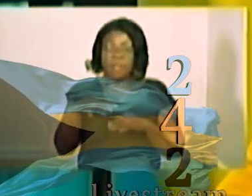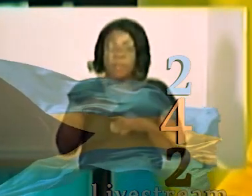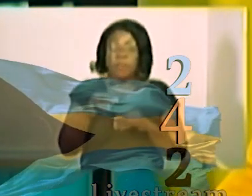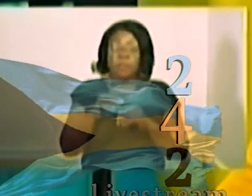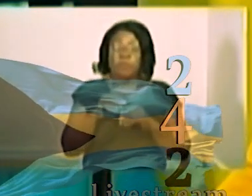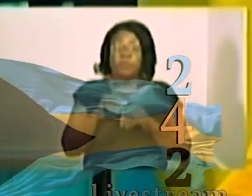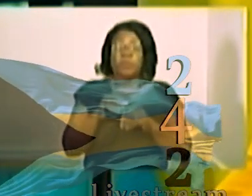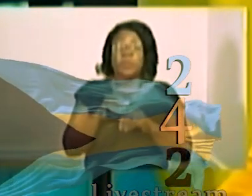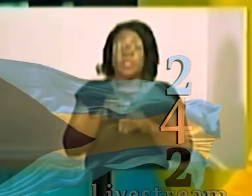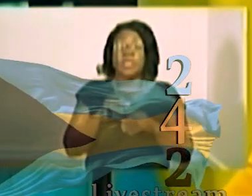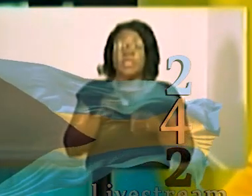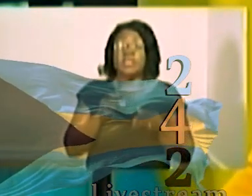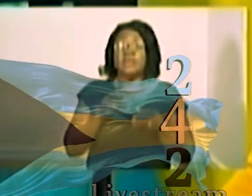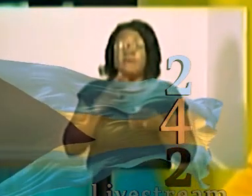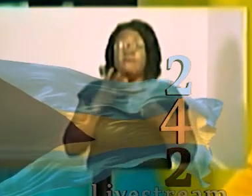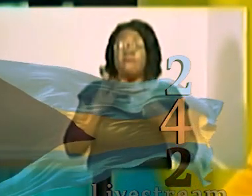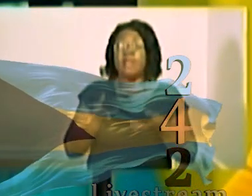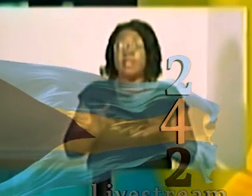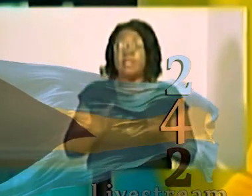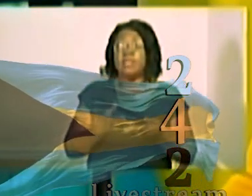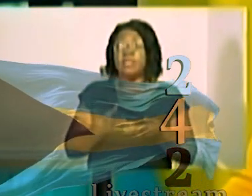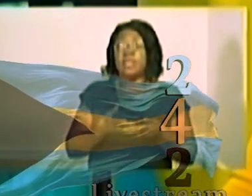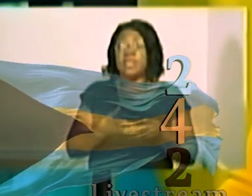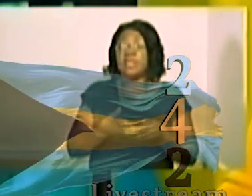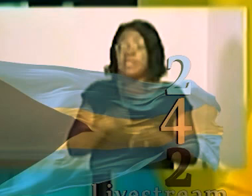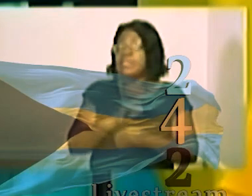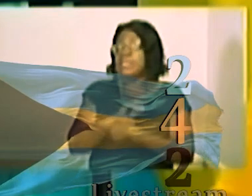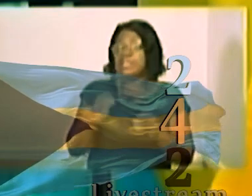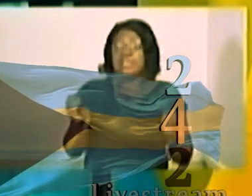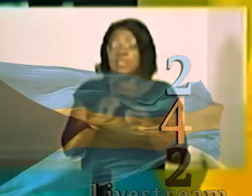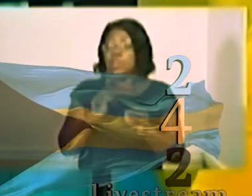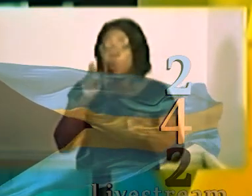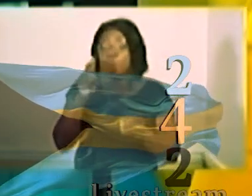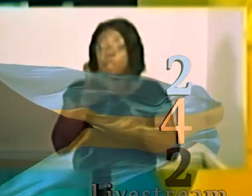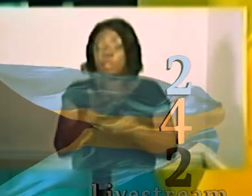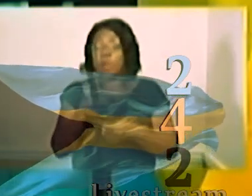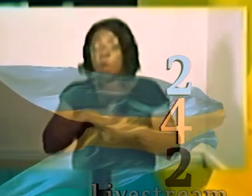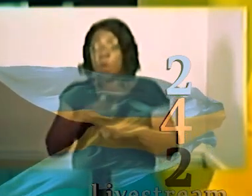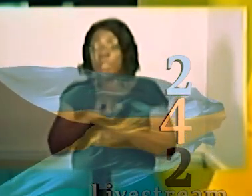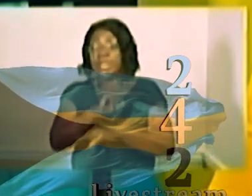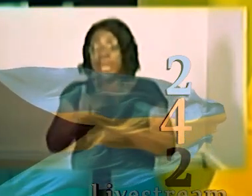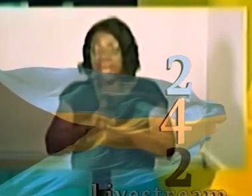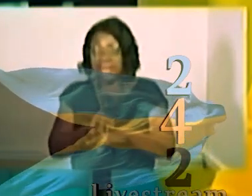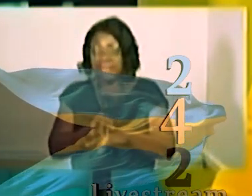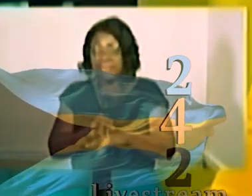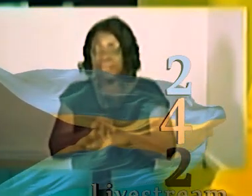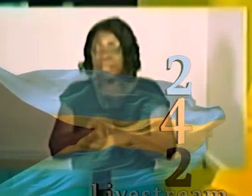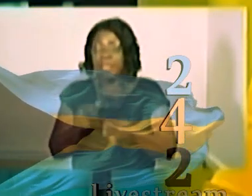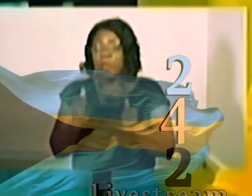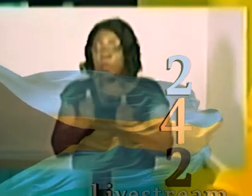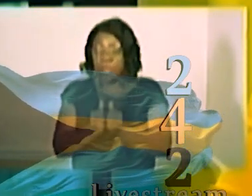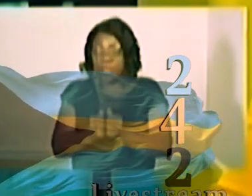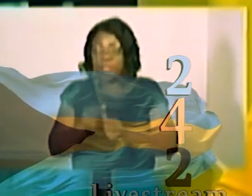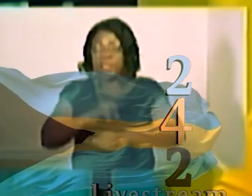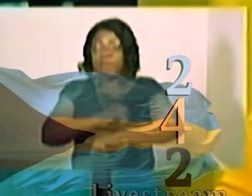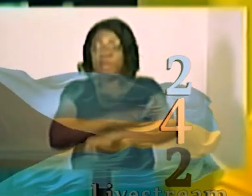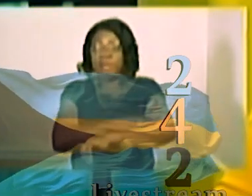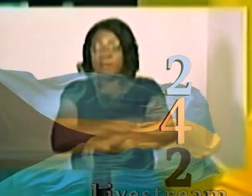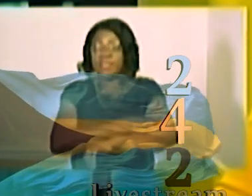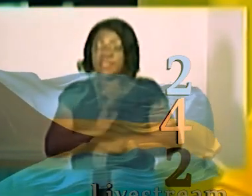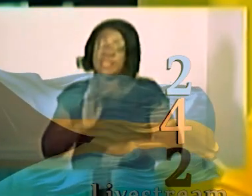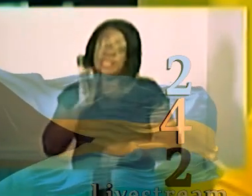felt that they should not be denied going on the beaches with the same practices that they have